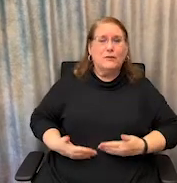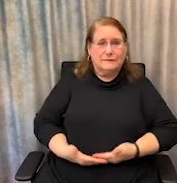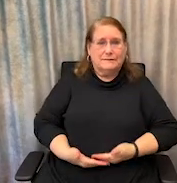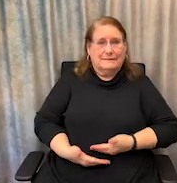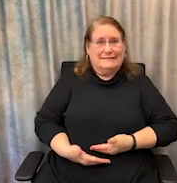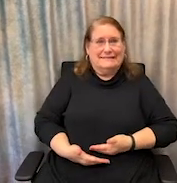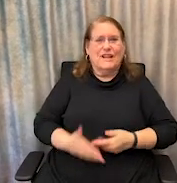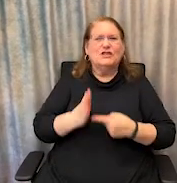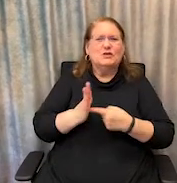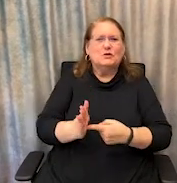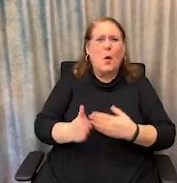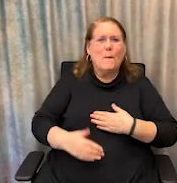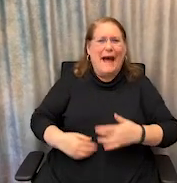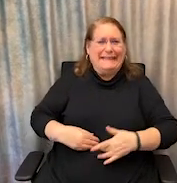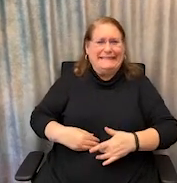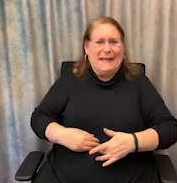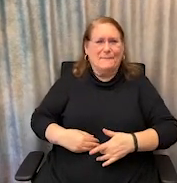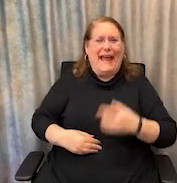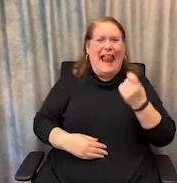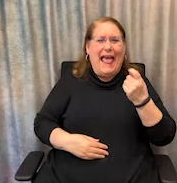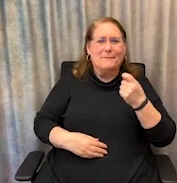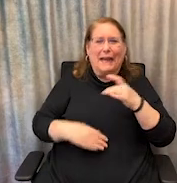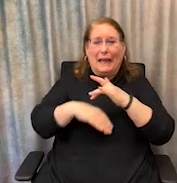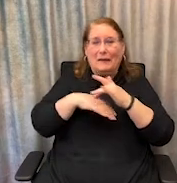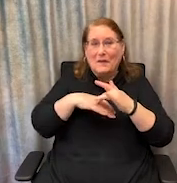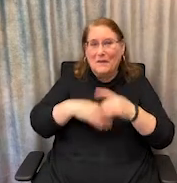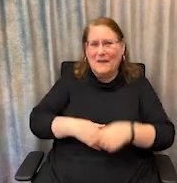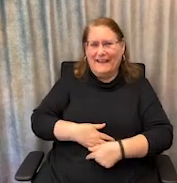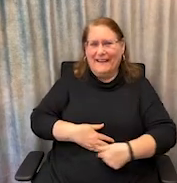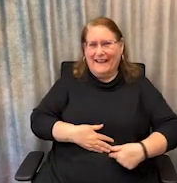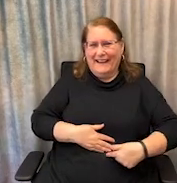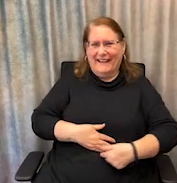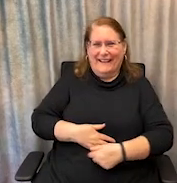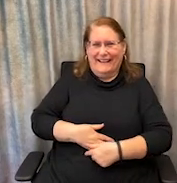because my tummy showed a little bit of,